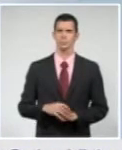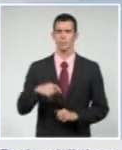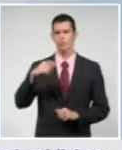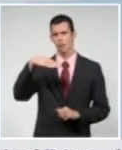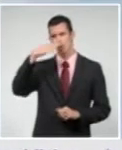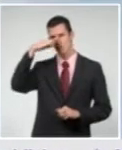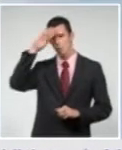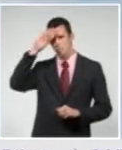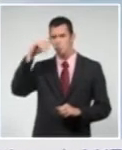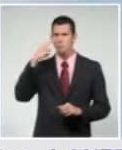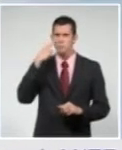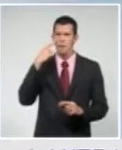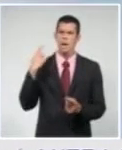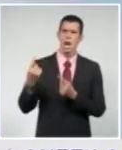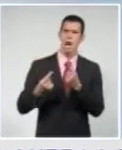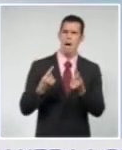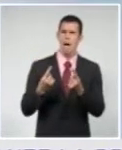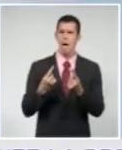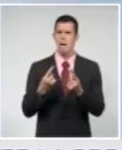to yesterday's figure.